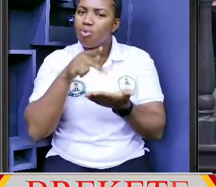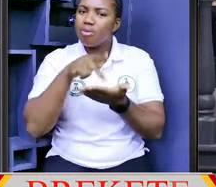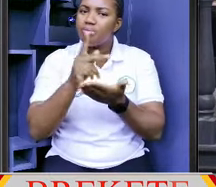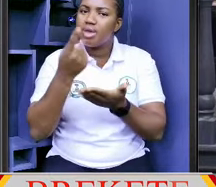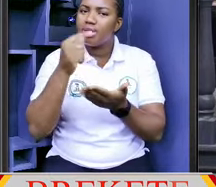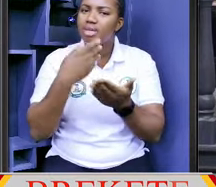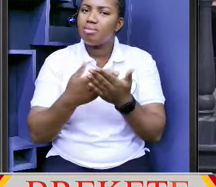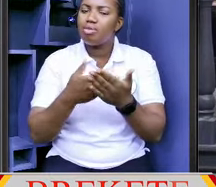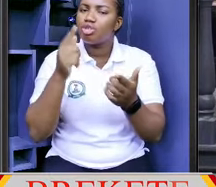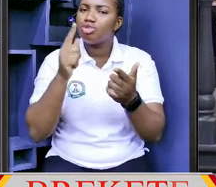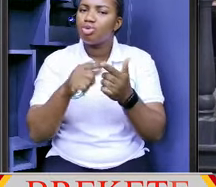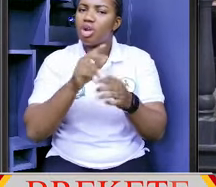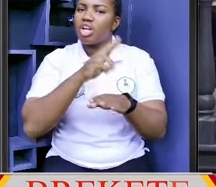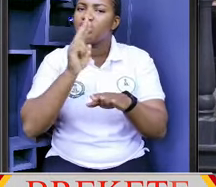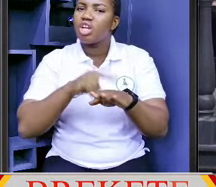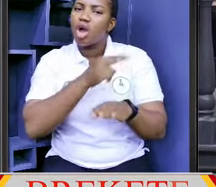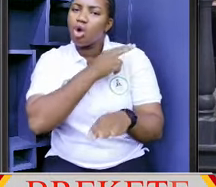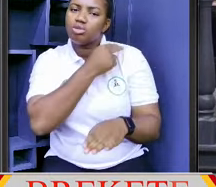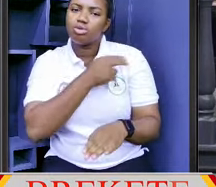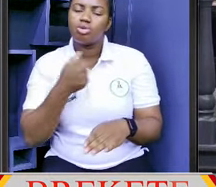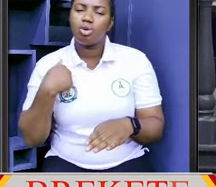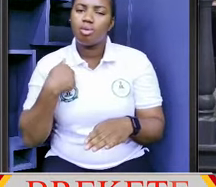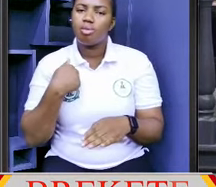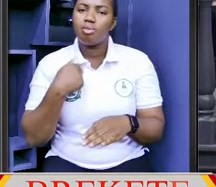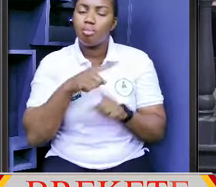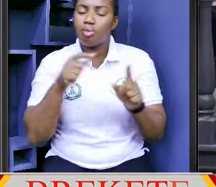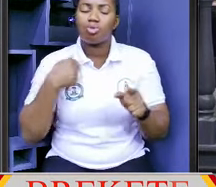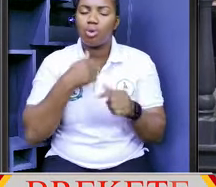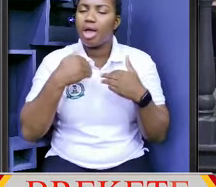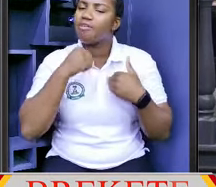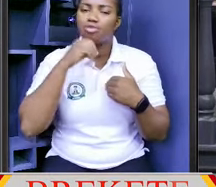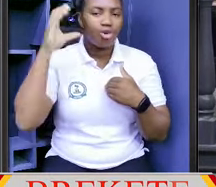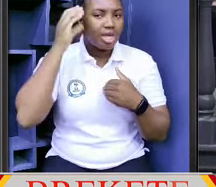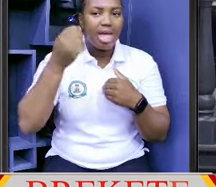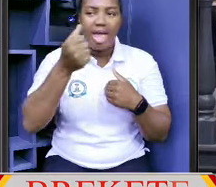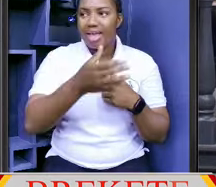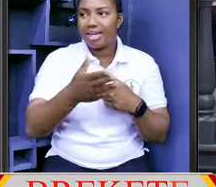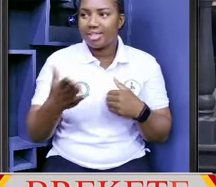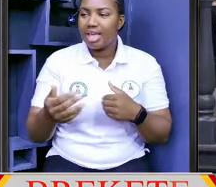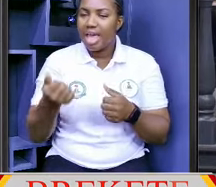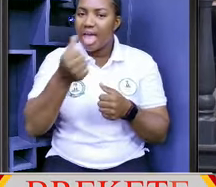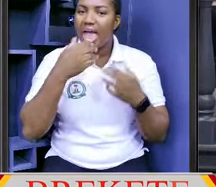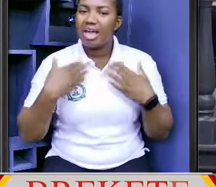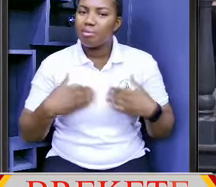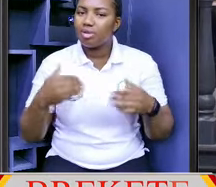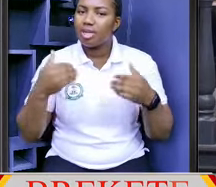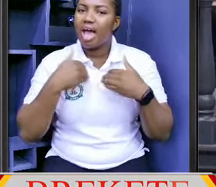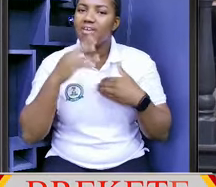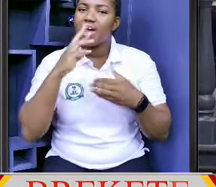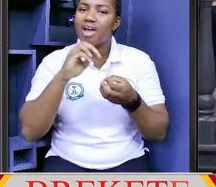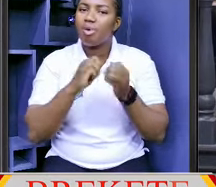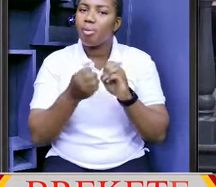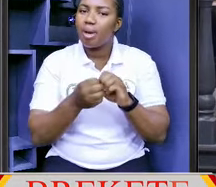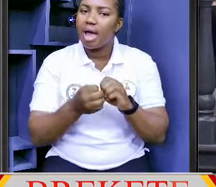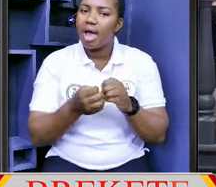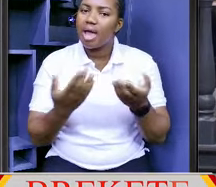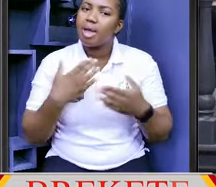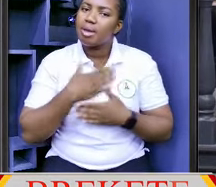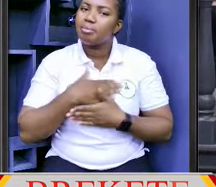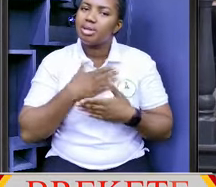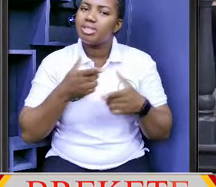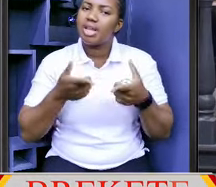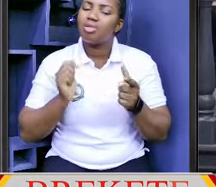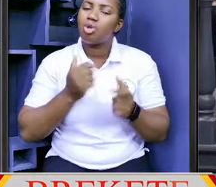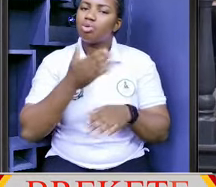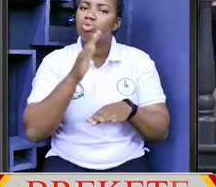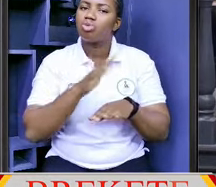National Hospital, but we never hear anything. Anybody get her contact? I be make we call her, make we hear from her. I don't pay